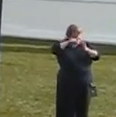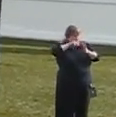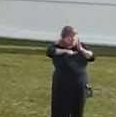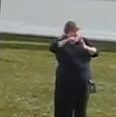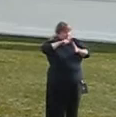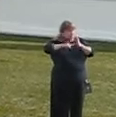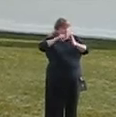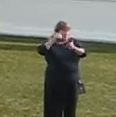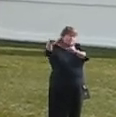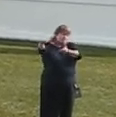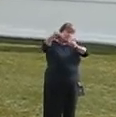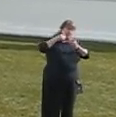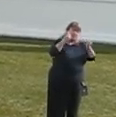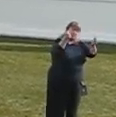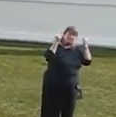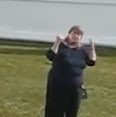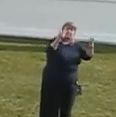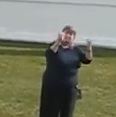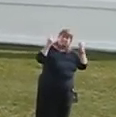bringing